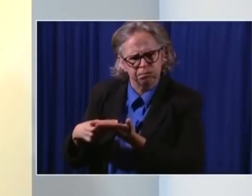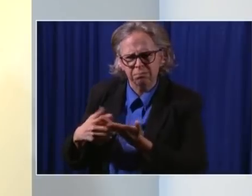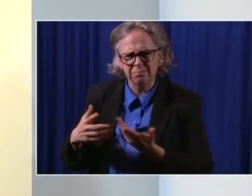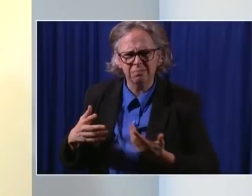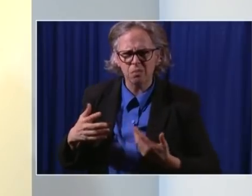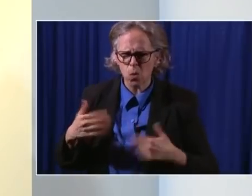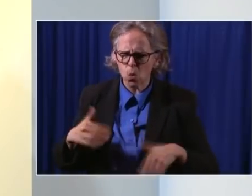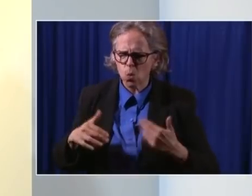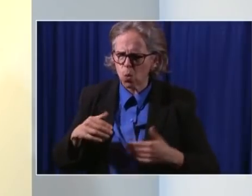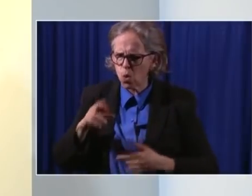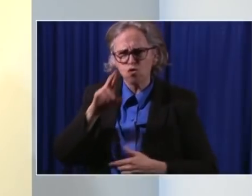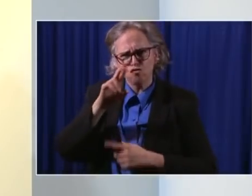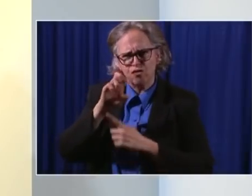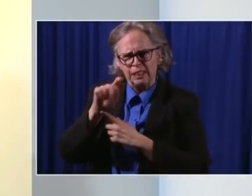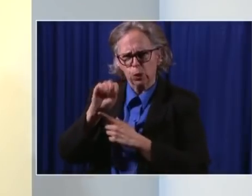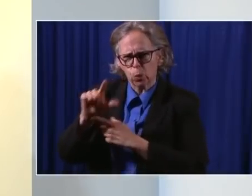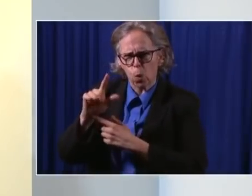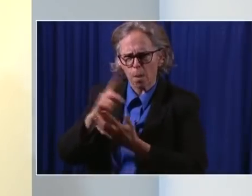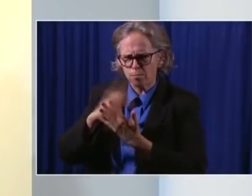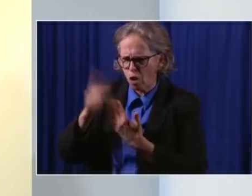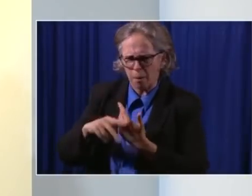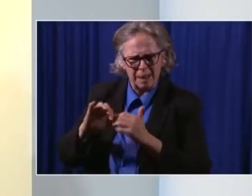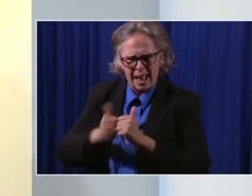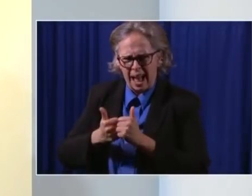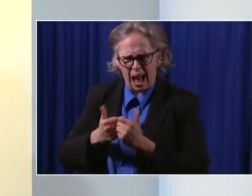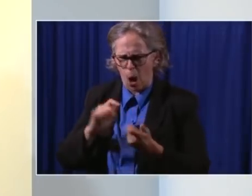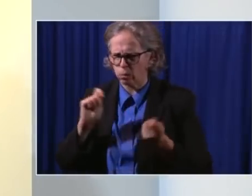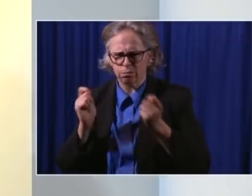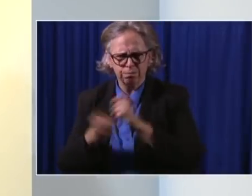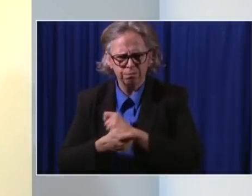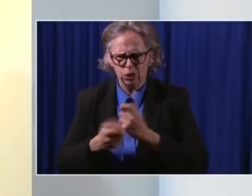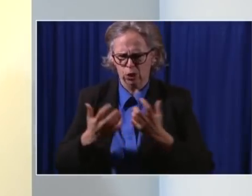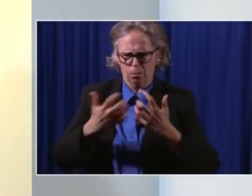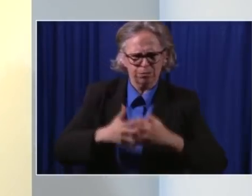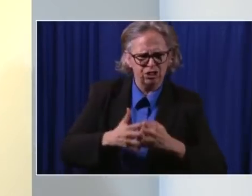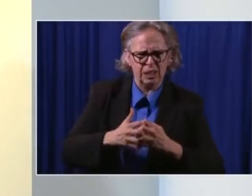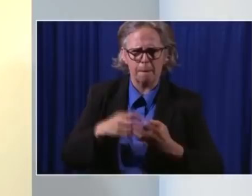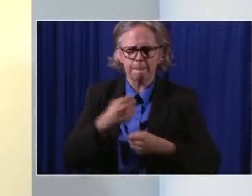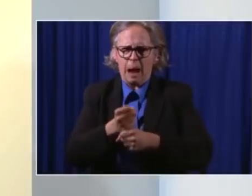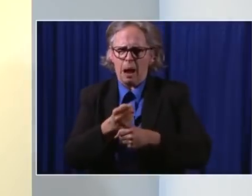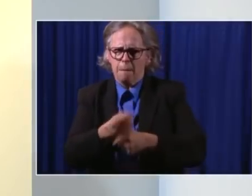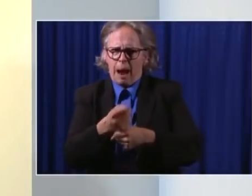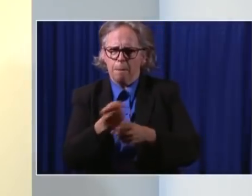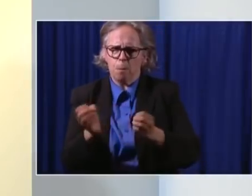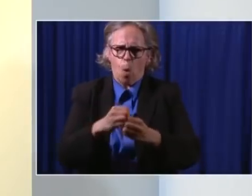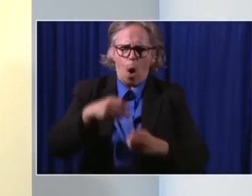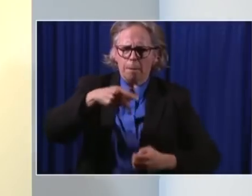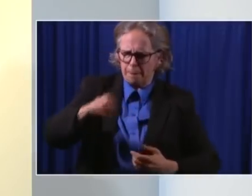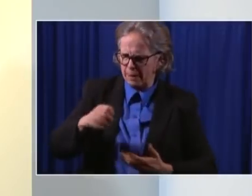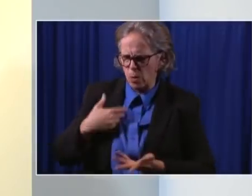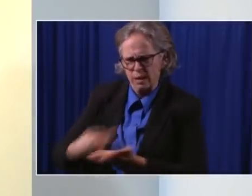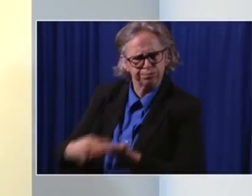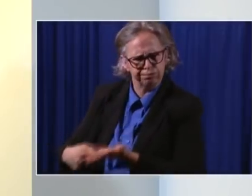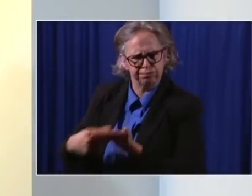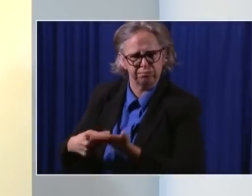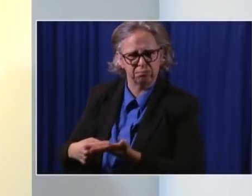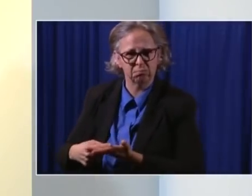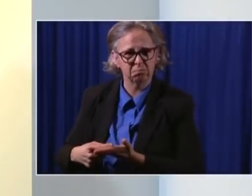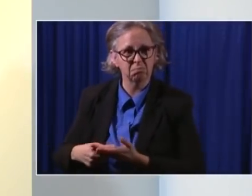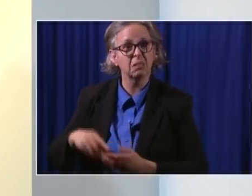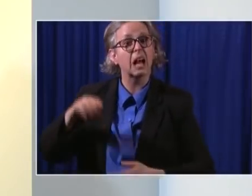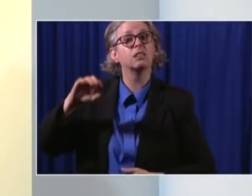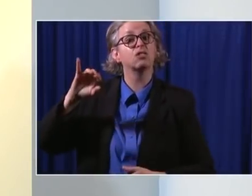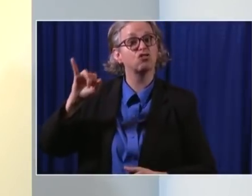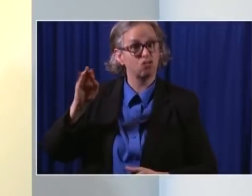to America and to Ohio. And Jobs Ohio and the people, the state of Ohio has